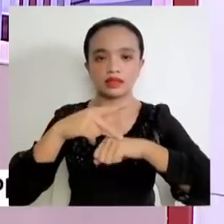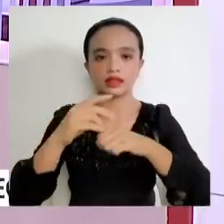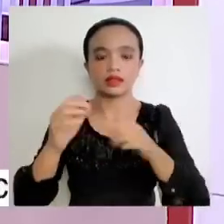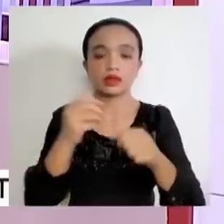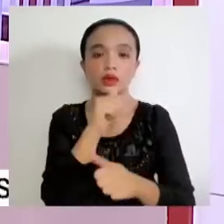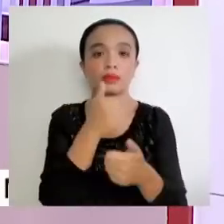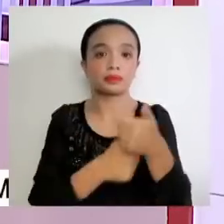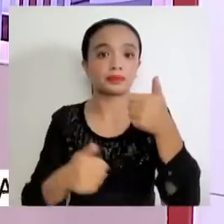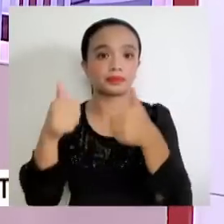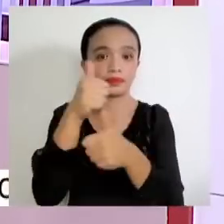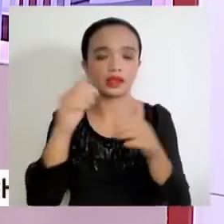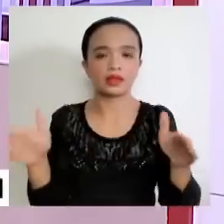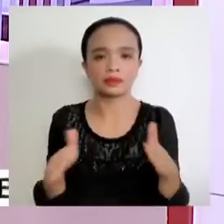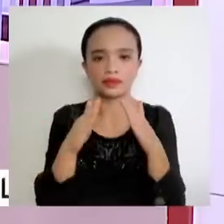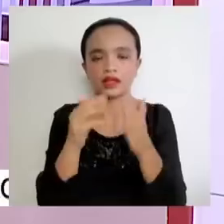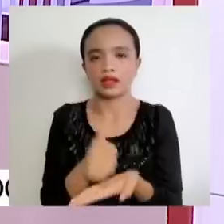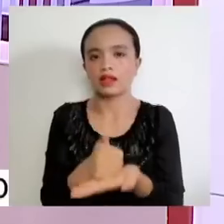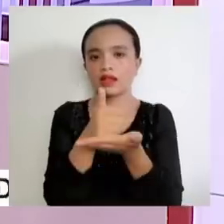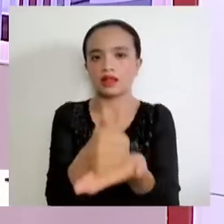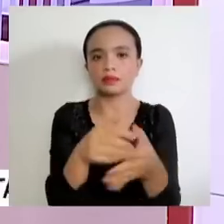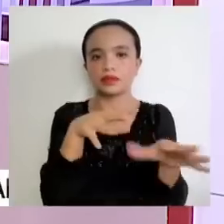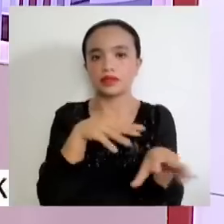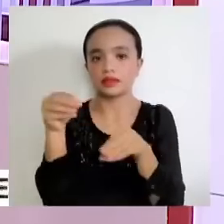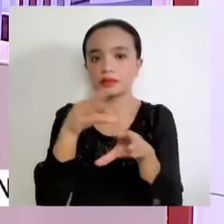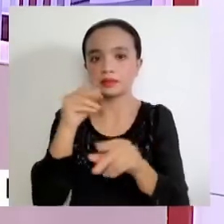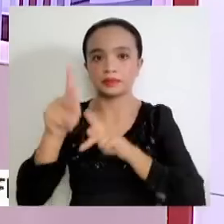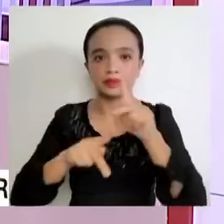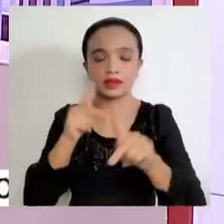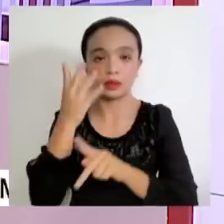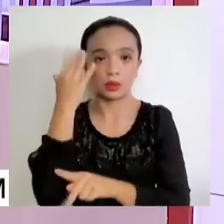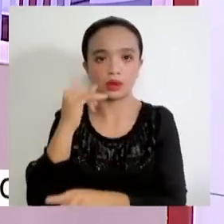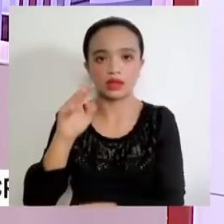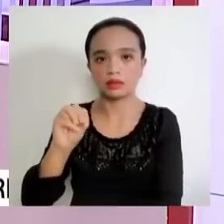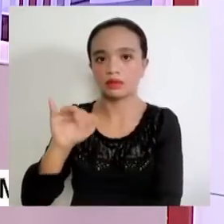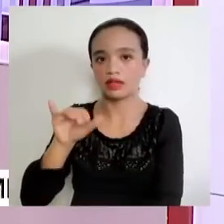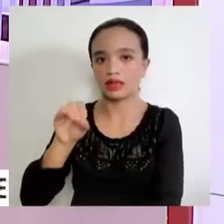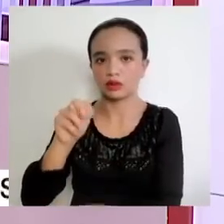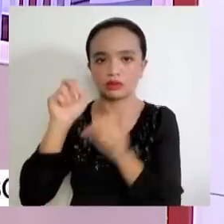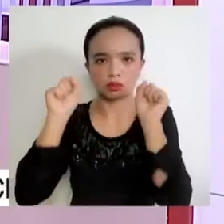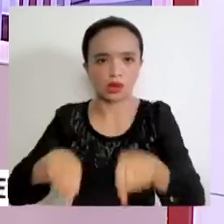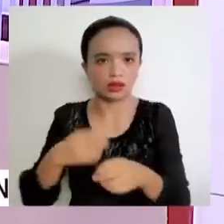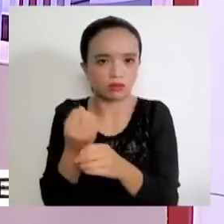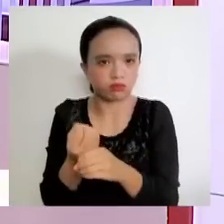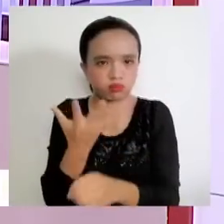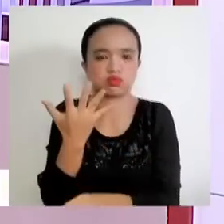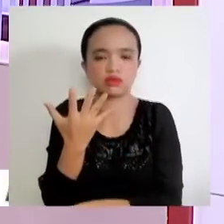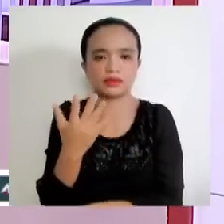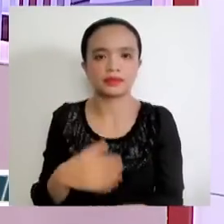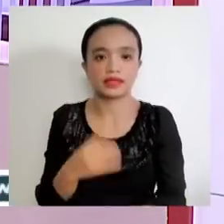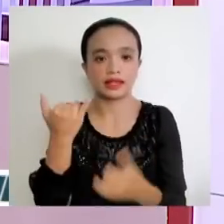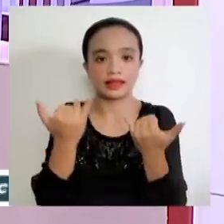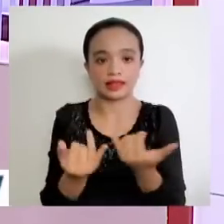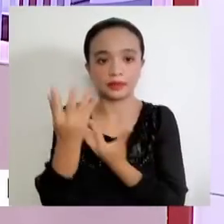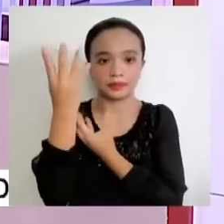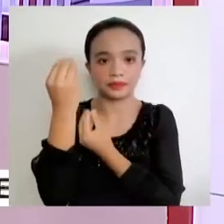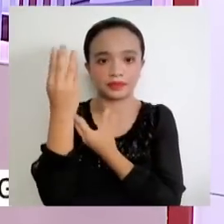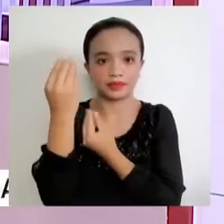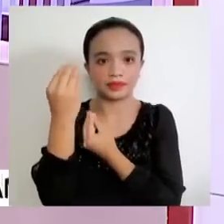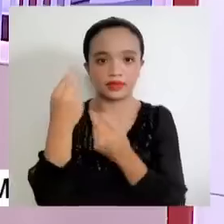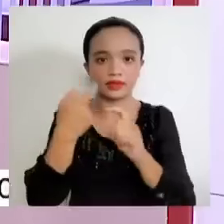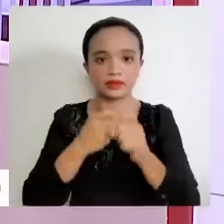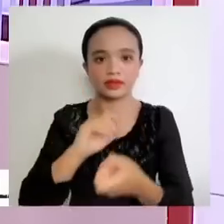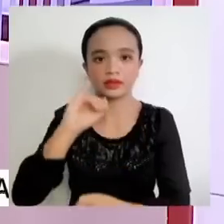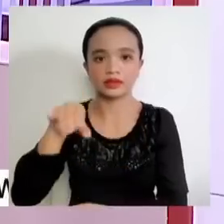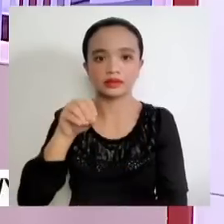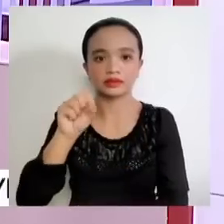amid fears of a possible eruption by Mayon volcano. Let's now get an update on the situation on the ground from our correspondent Jose Carretero.